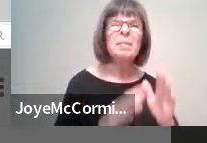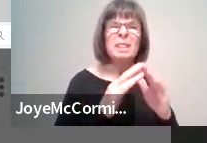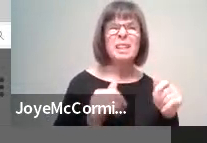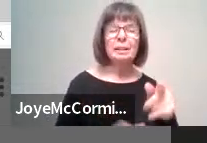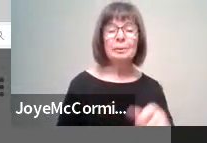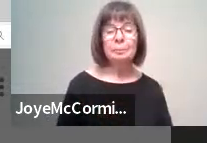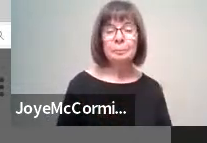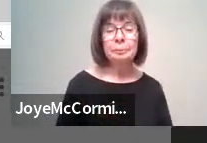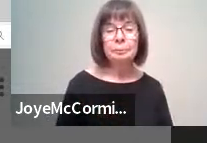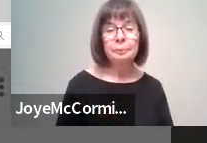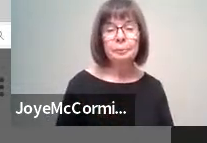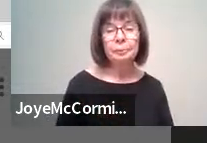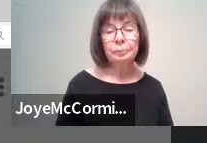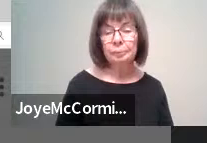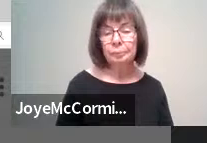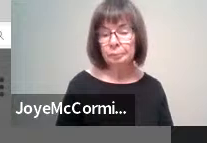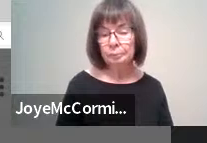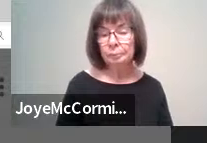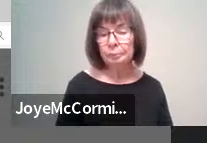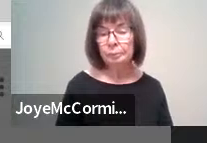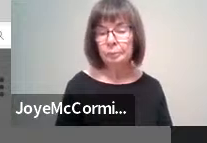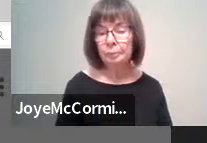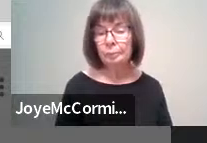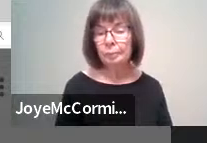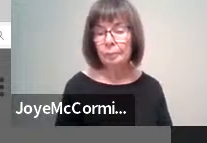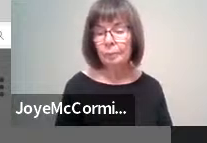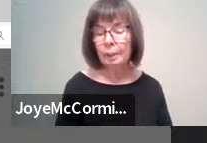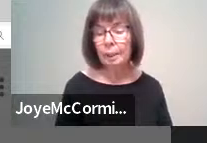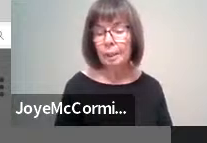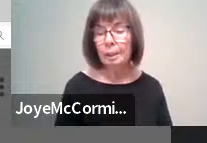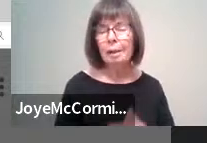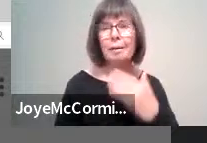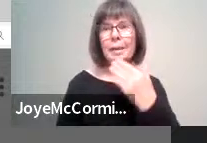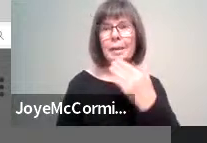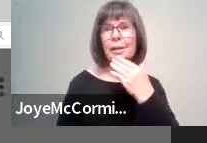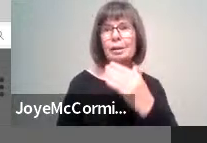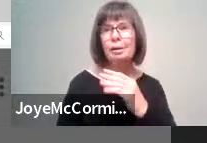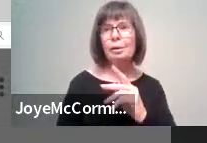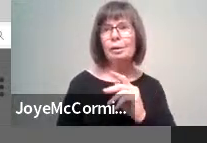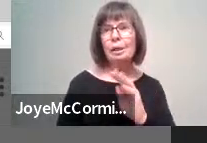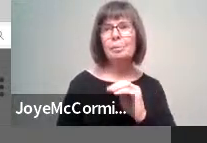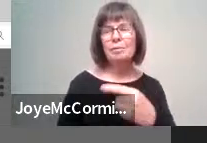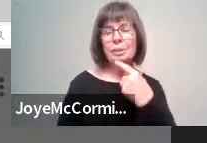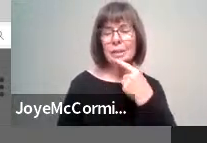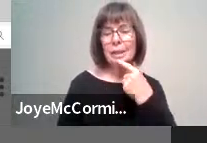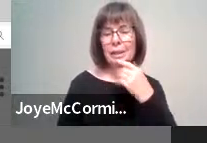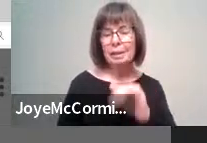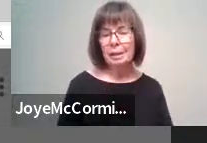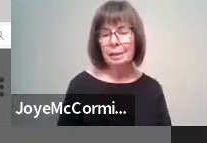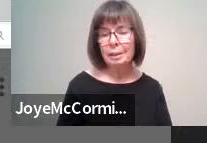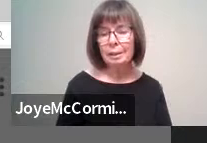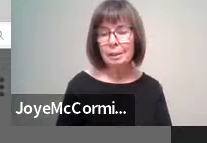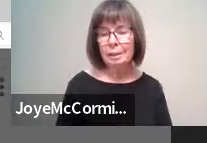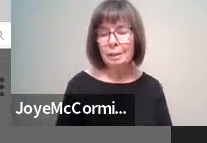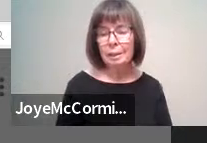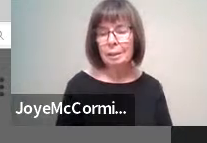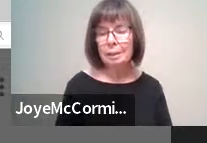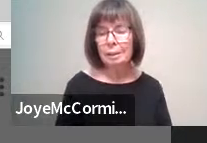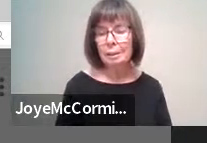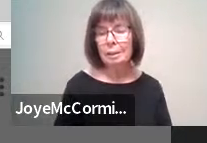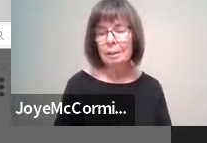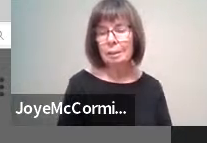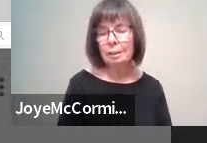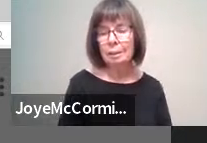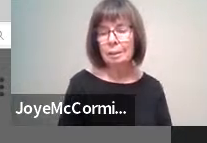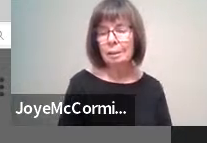Right. And I want Okay. to, Yeah. I'm sorry, I just want to appreciate you, Kimmy, for elevating that because, and I don't think the thing about you